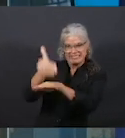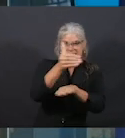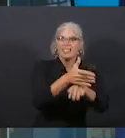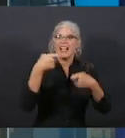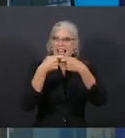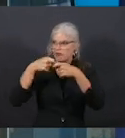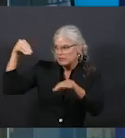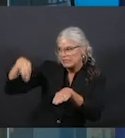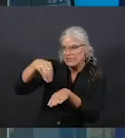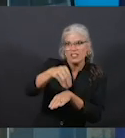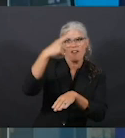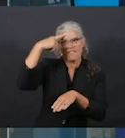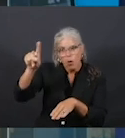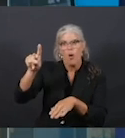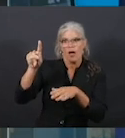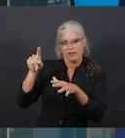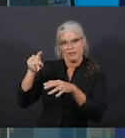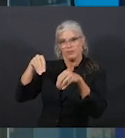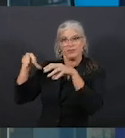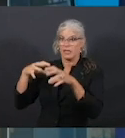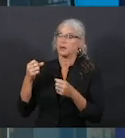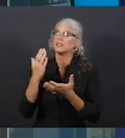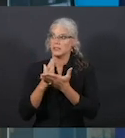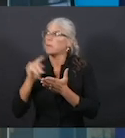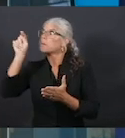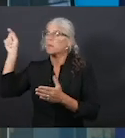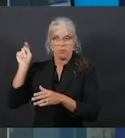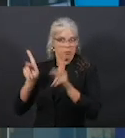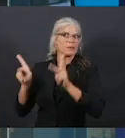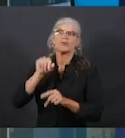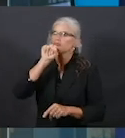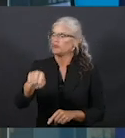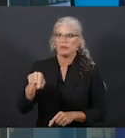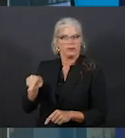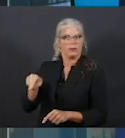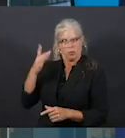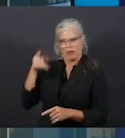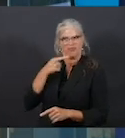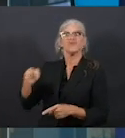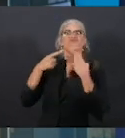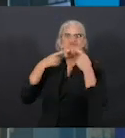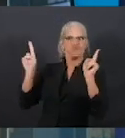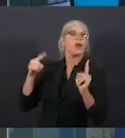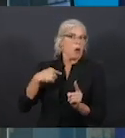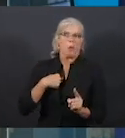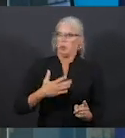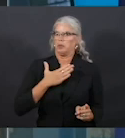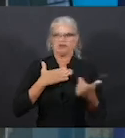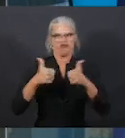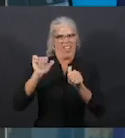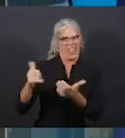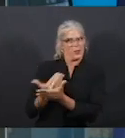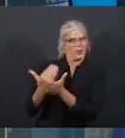communities that have really embraced it, and it's been effective. So we're happy to be doing that. We do have, of